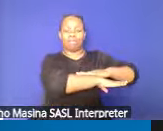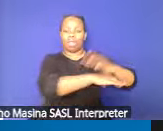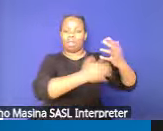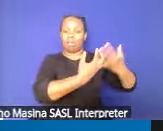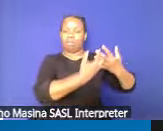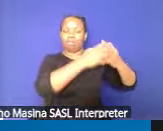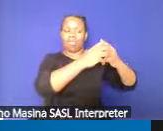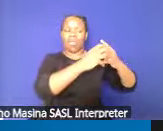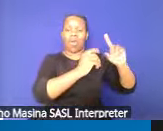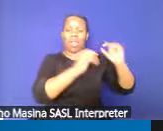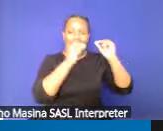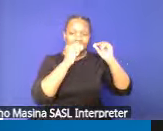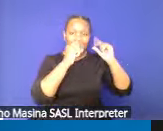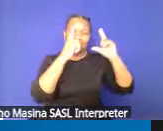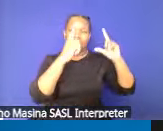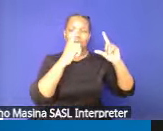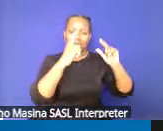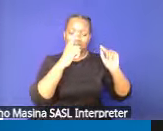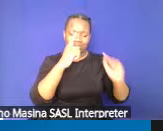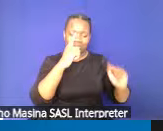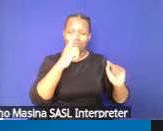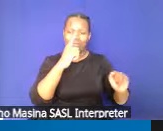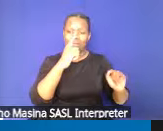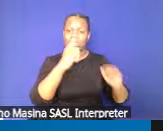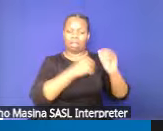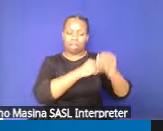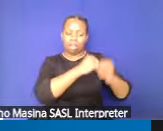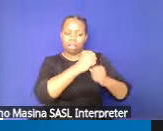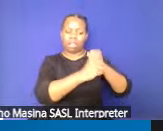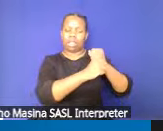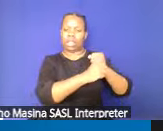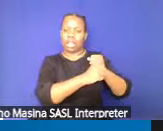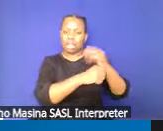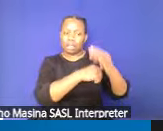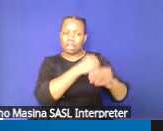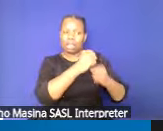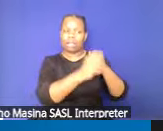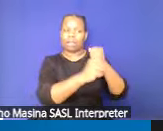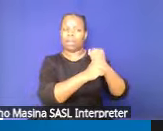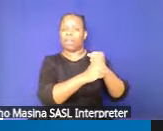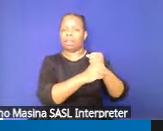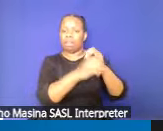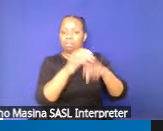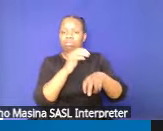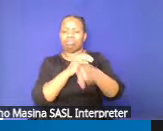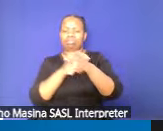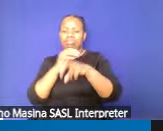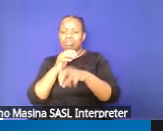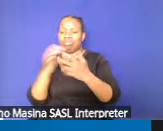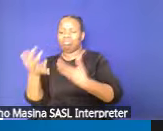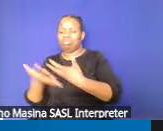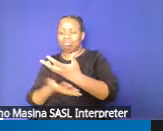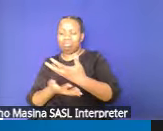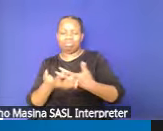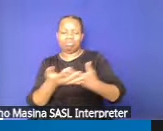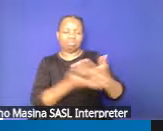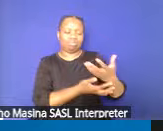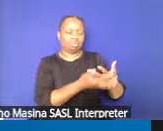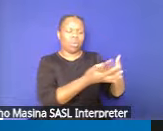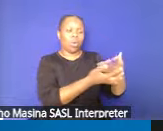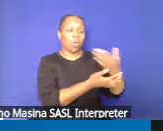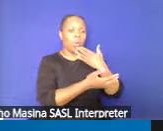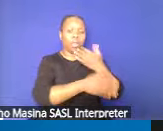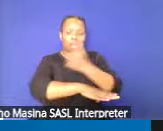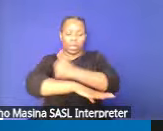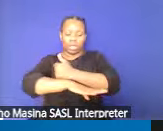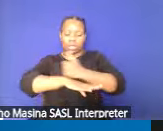awareness. We hold annual roadshows, to engage with our stakeholders, with our suppliers. And